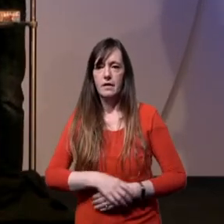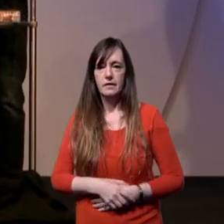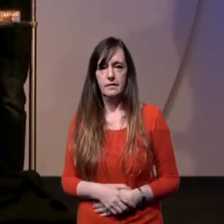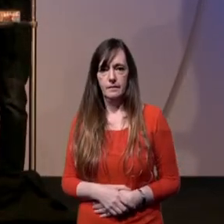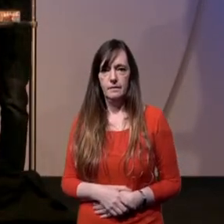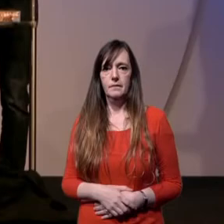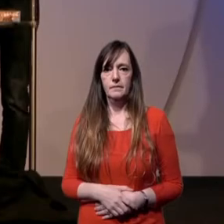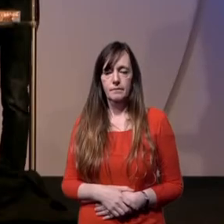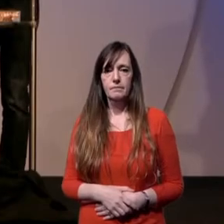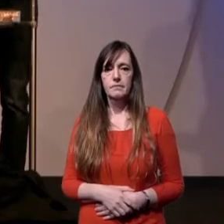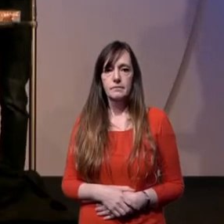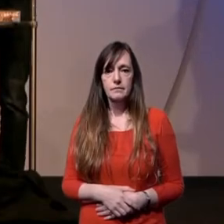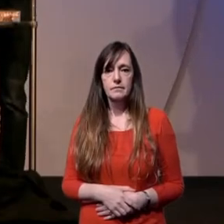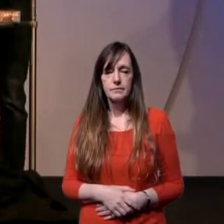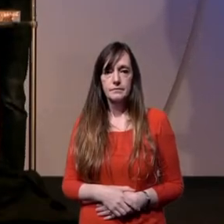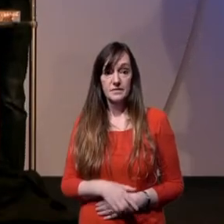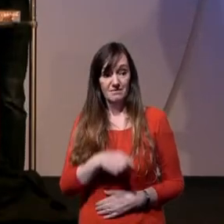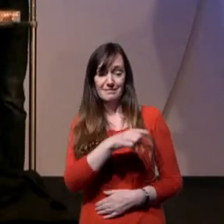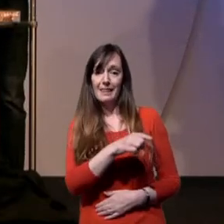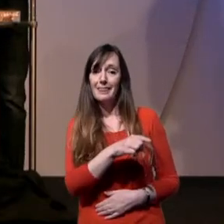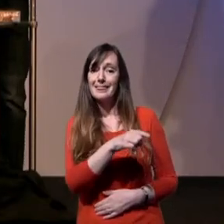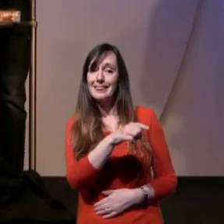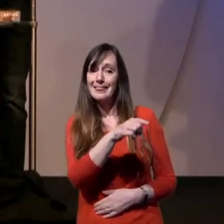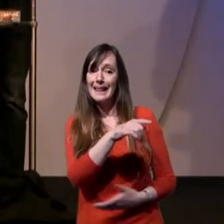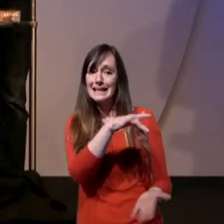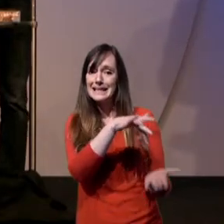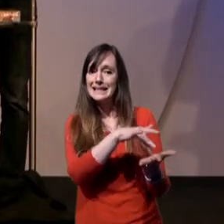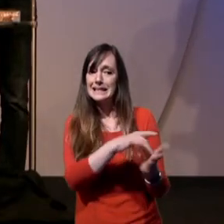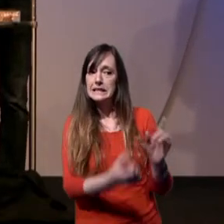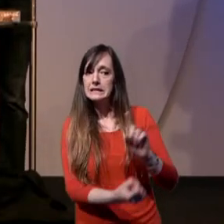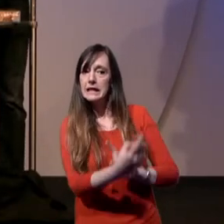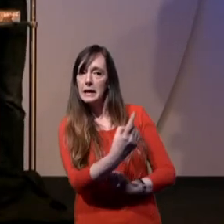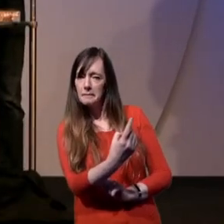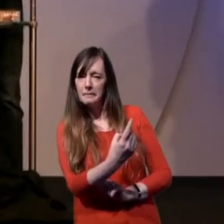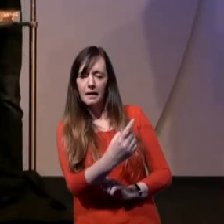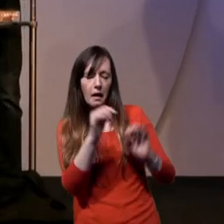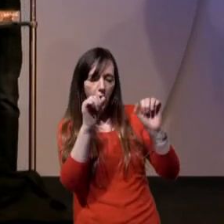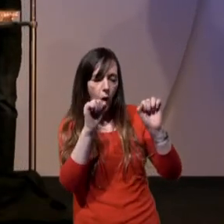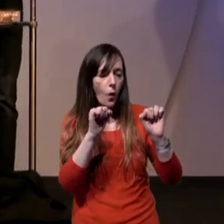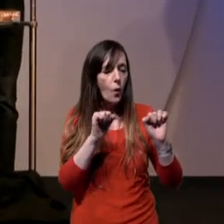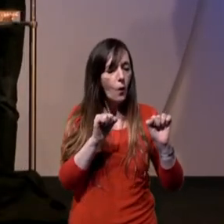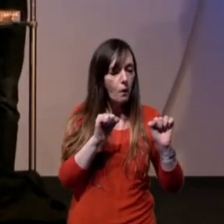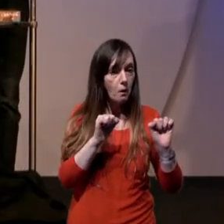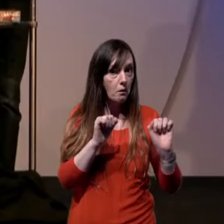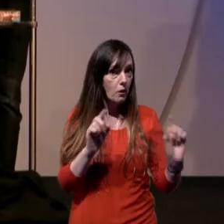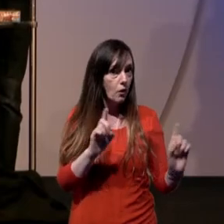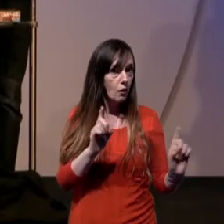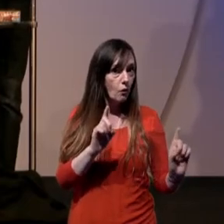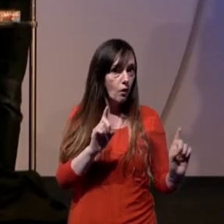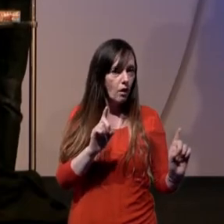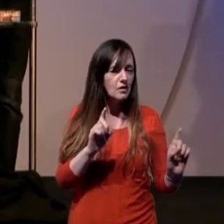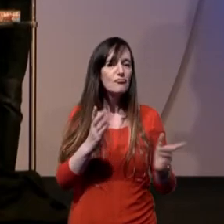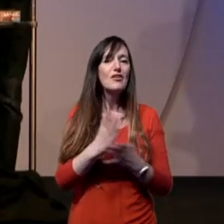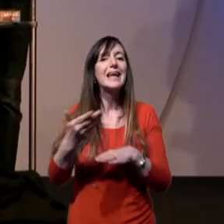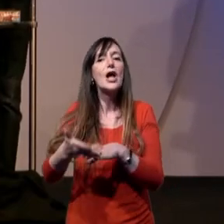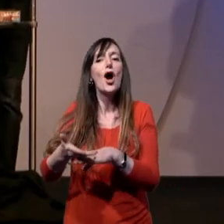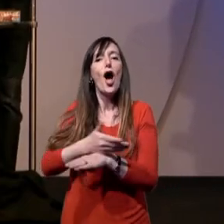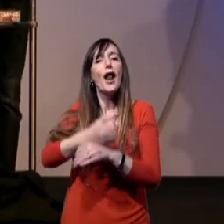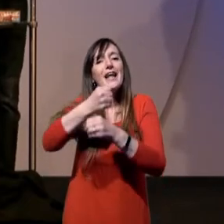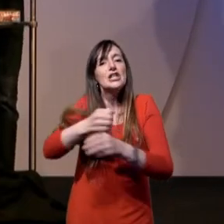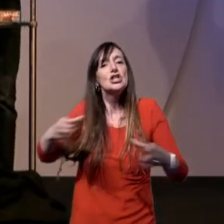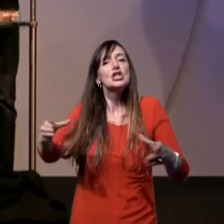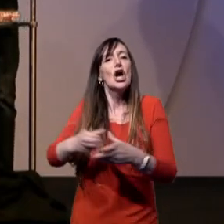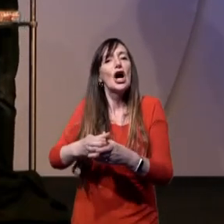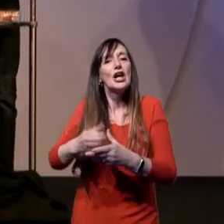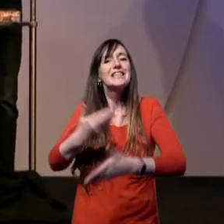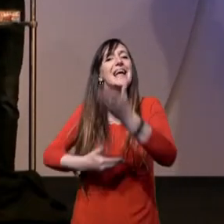Well, what's been happening in this city, in Smyrna, we're wonderfully helped by early church history because in